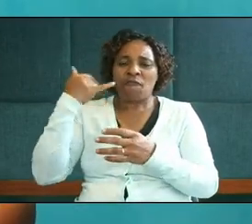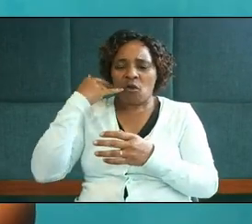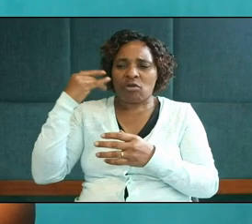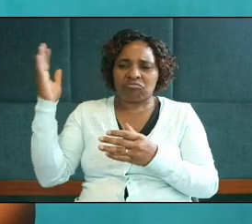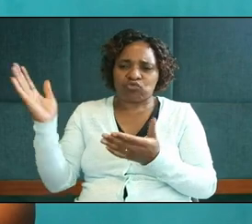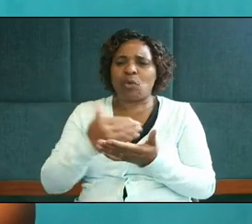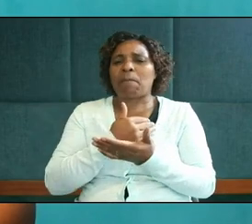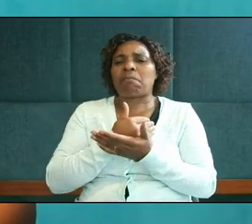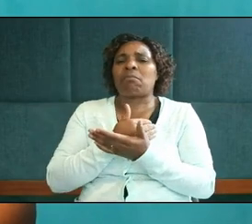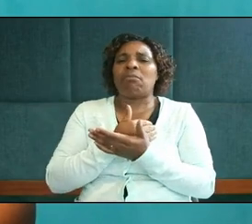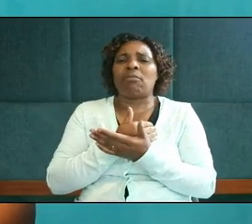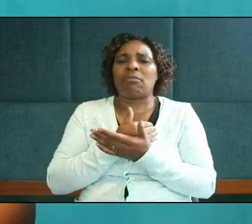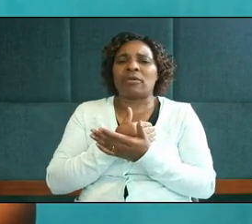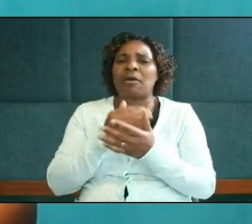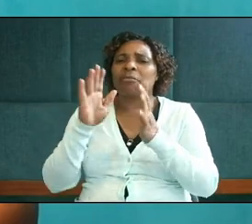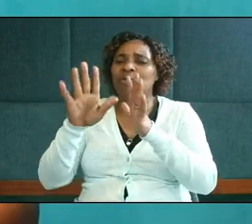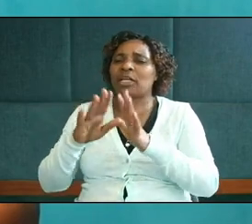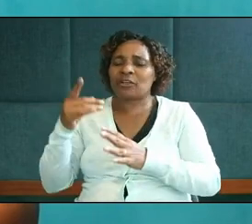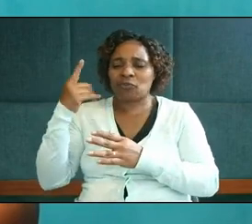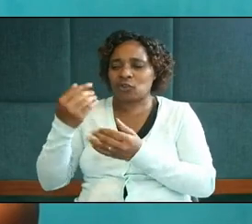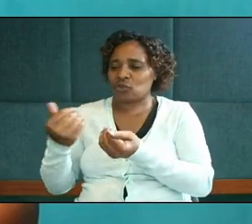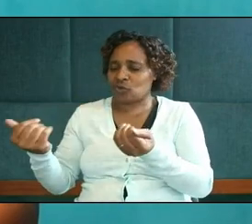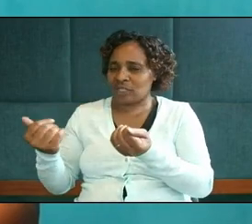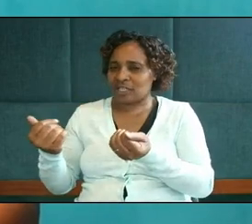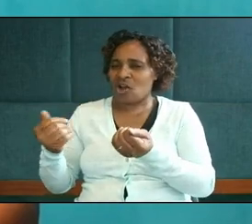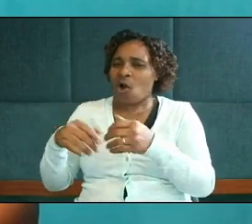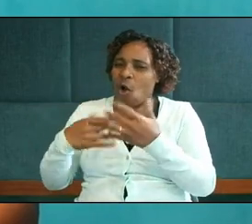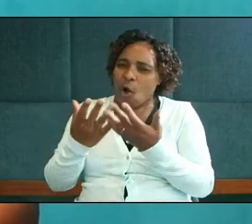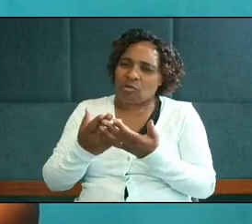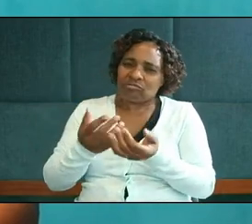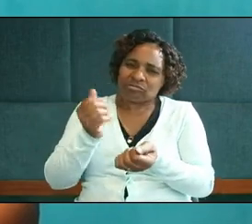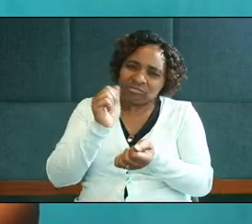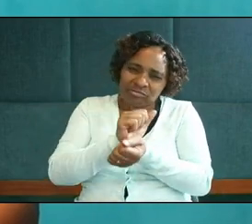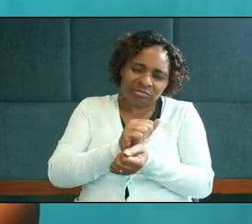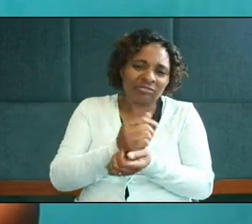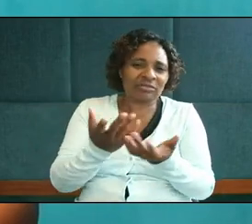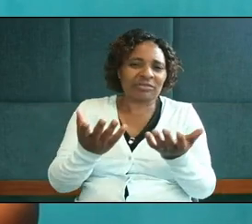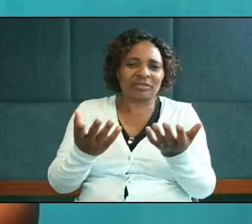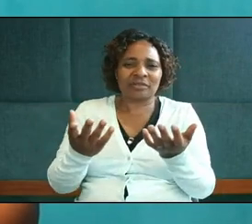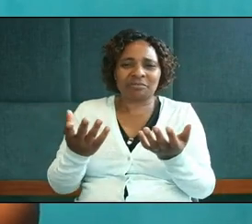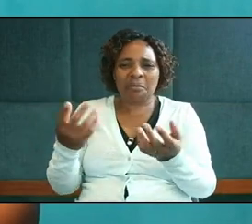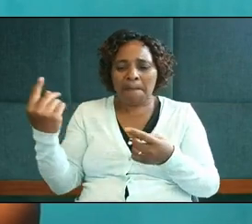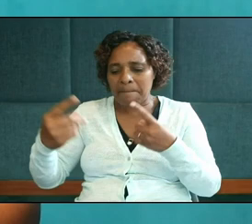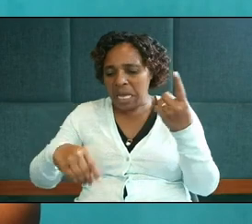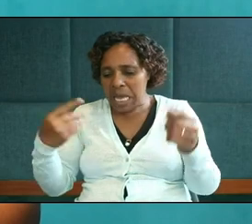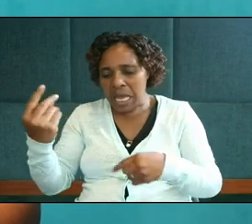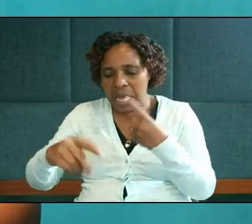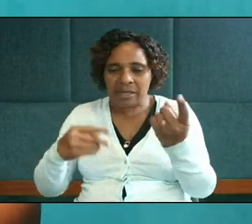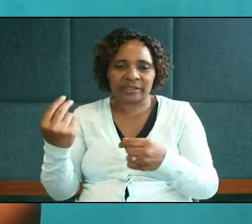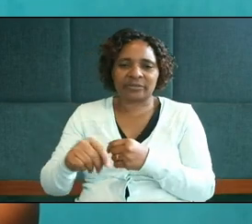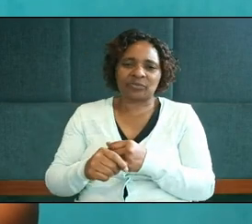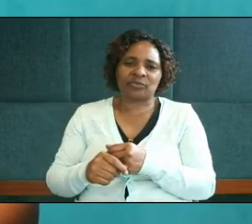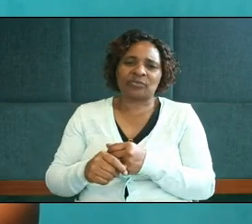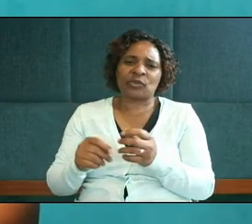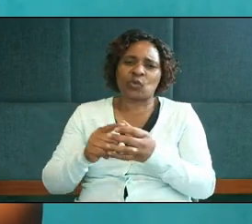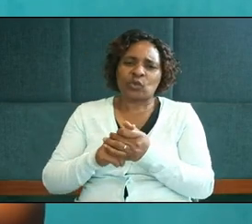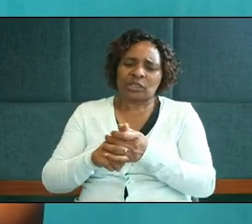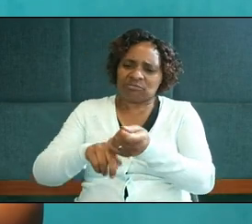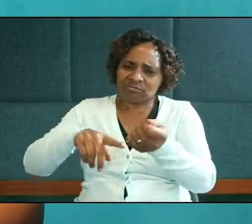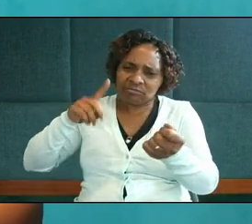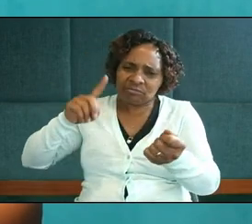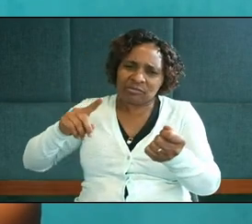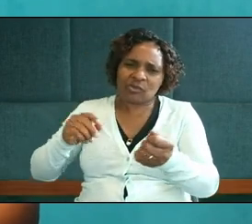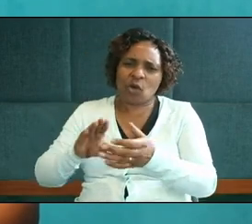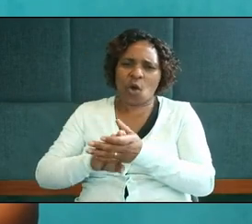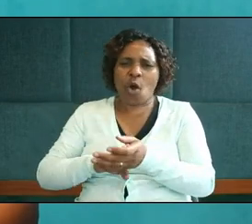phones are very important to kids, so or maybe discipline them in, you know, a beating with a wooden spoon or a